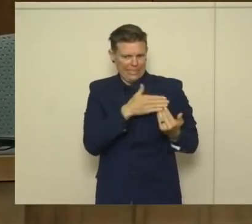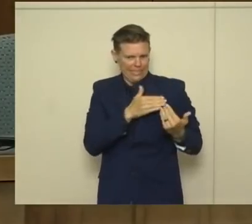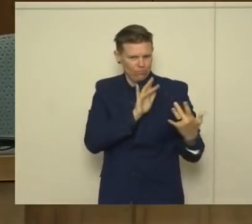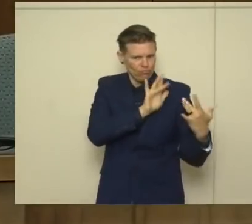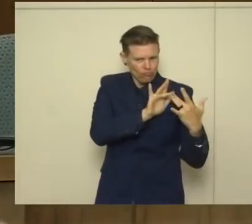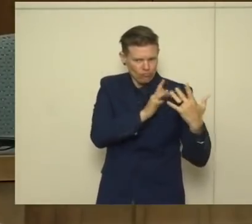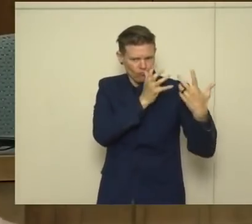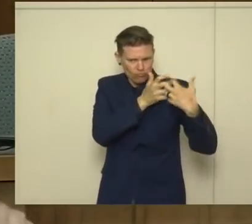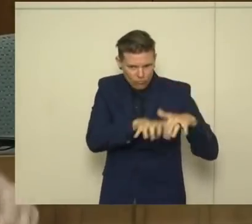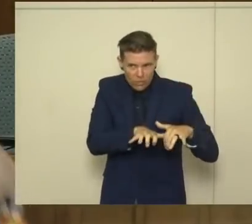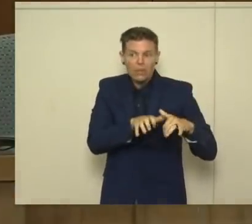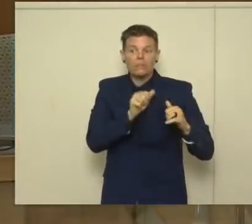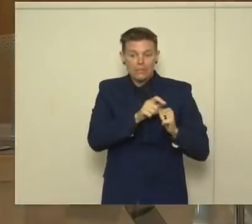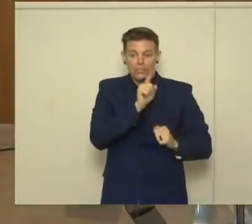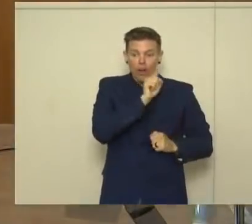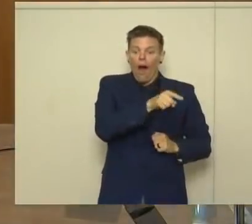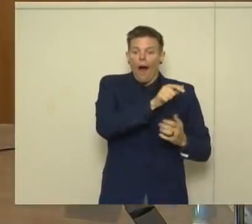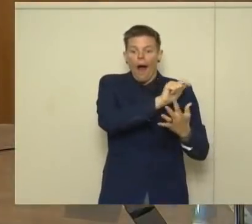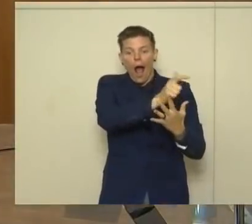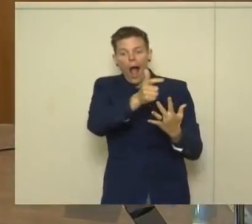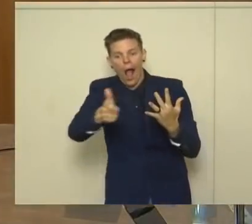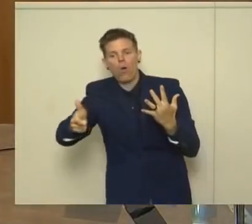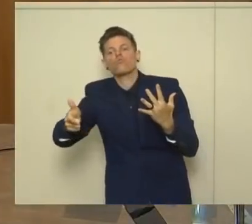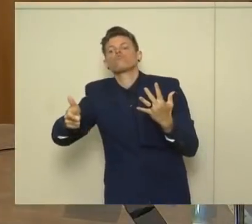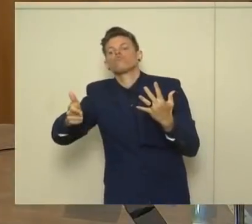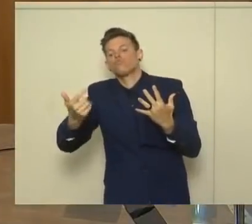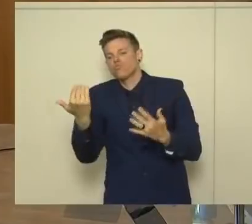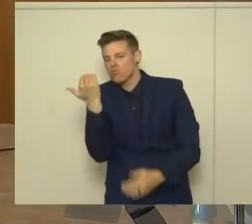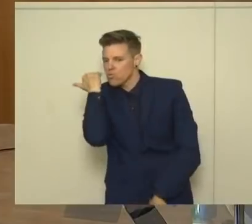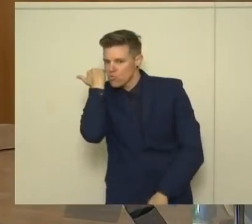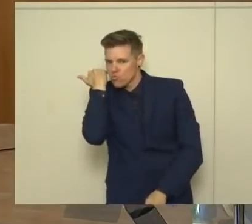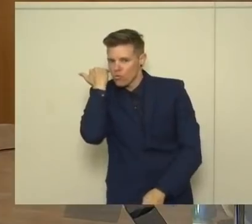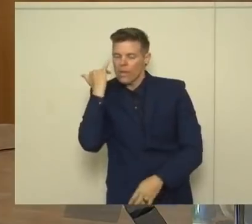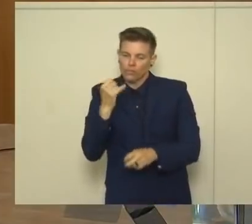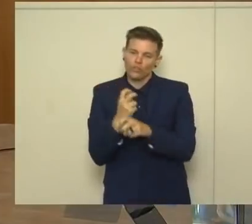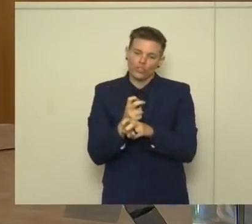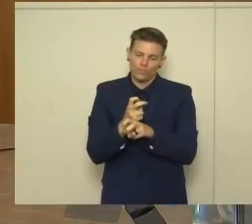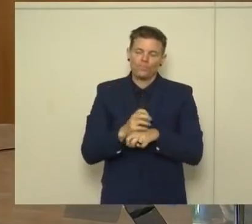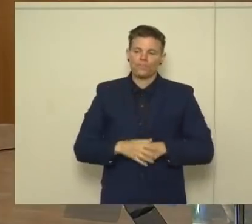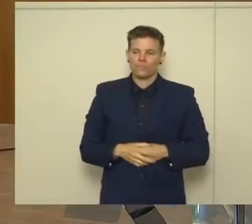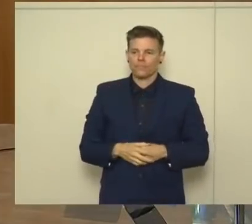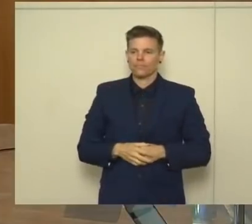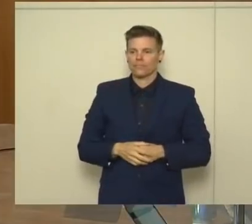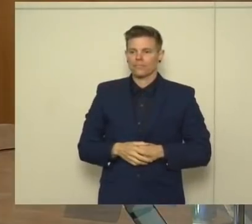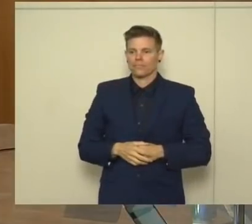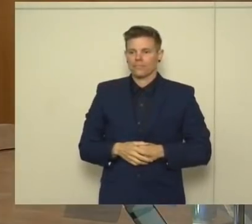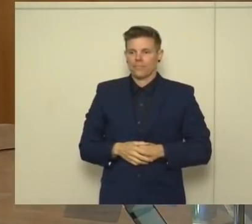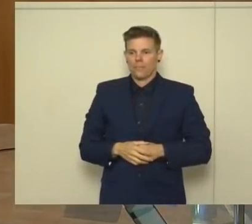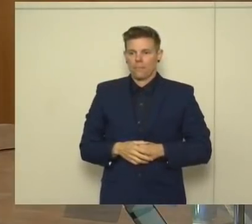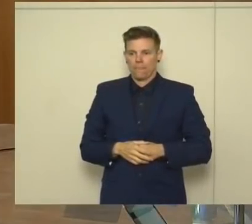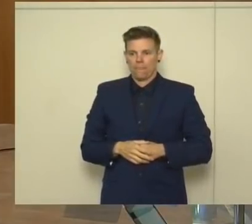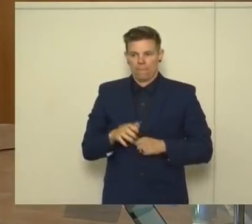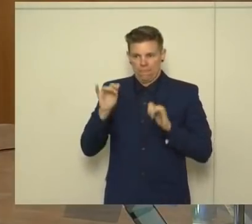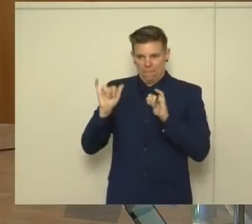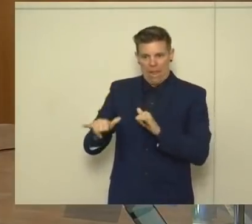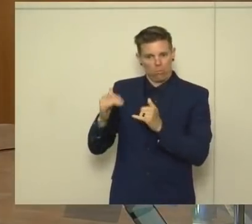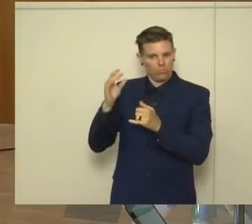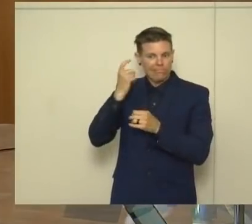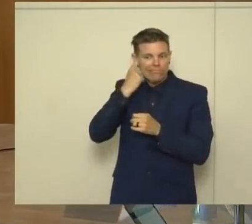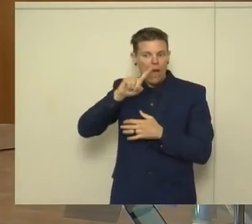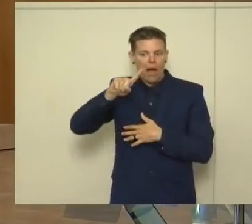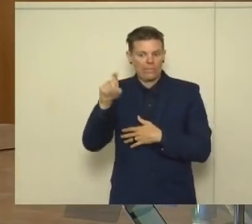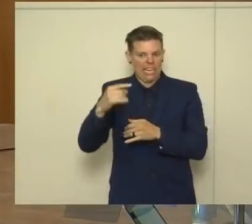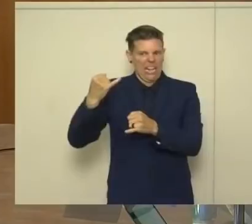detective work. Thanks. You got it. So that was the last question, right, Nora? I know this has been a long press